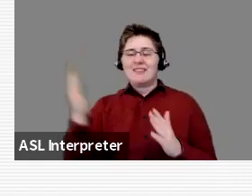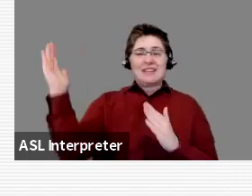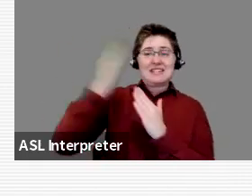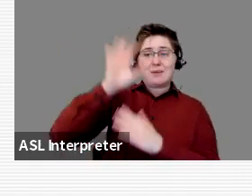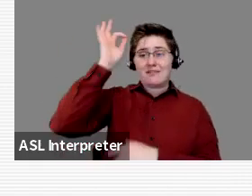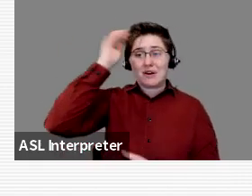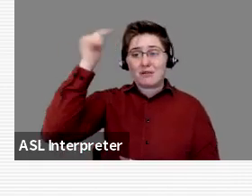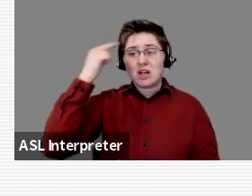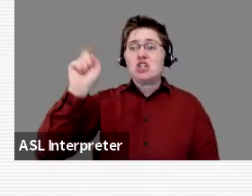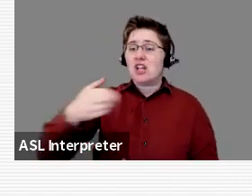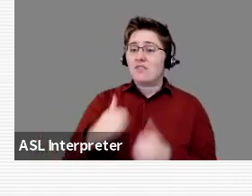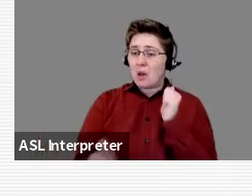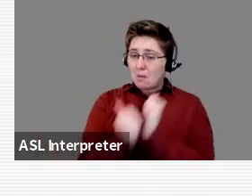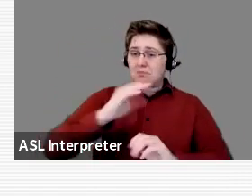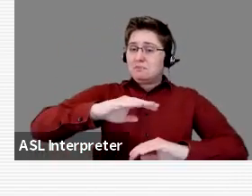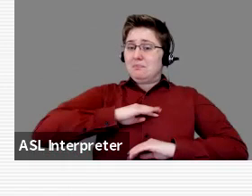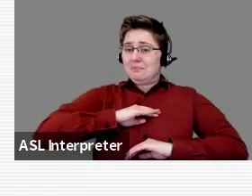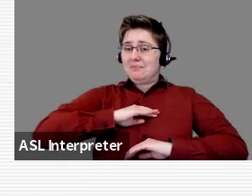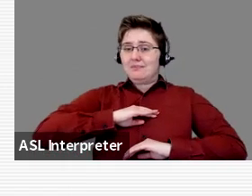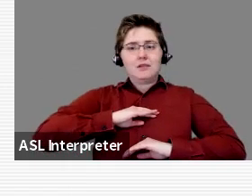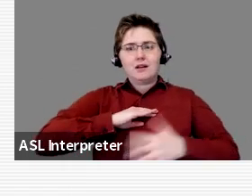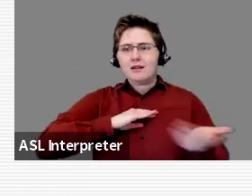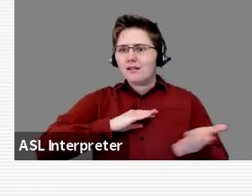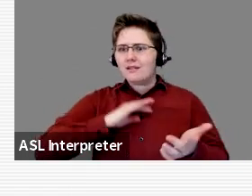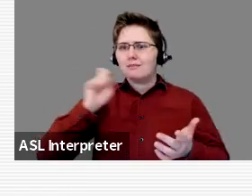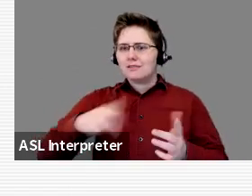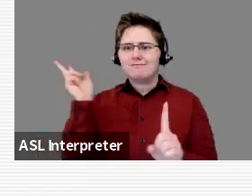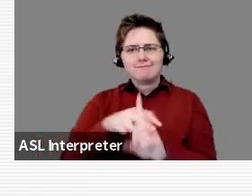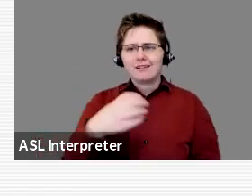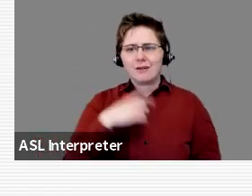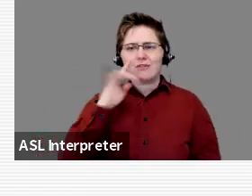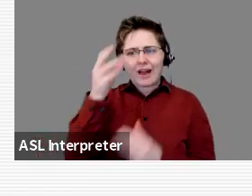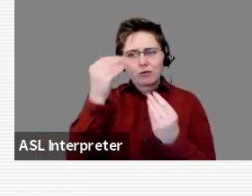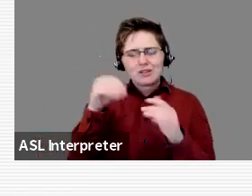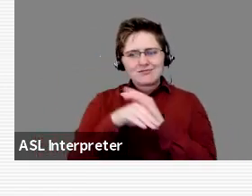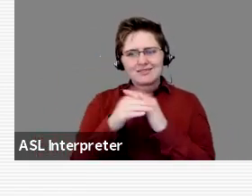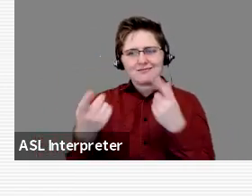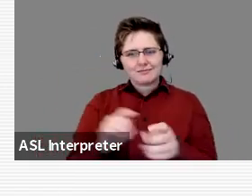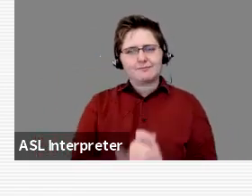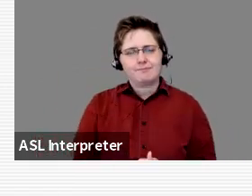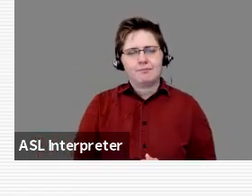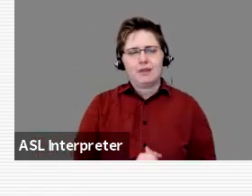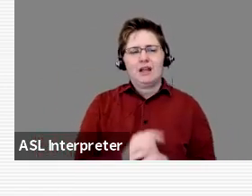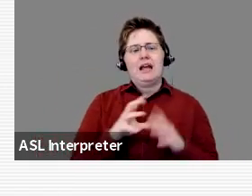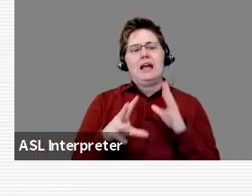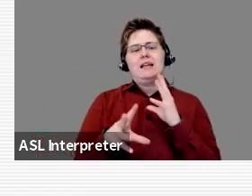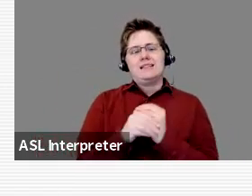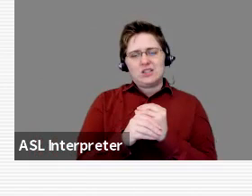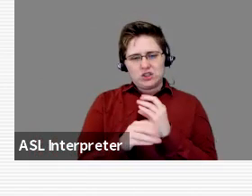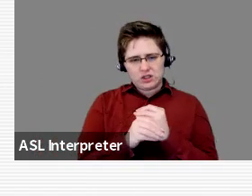we should have the most compliance, we have to have complaints in order to get that information, right? But in addition